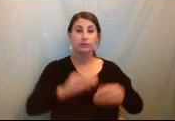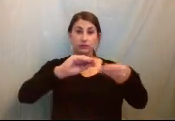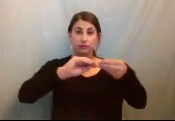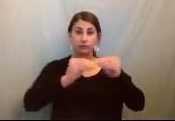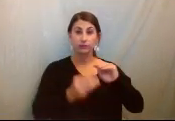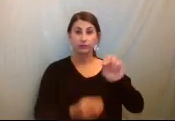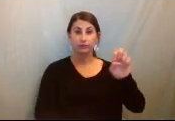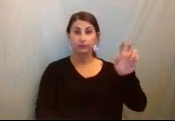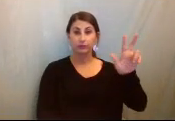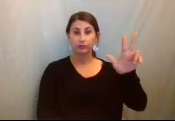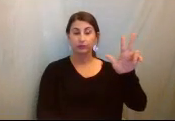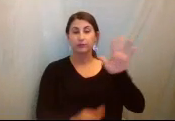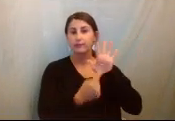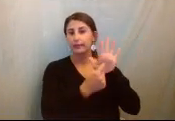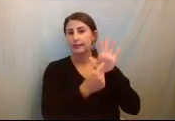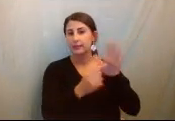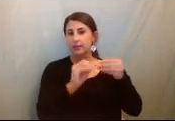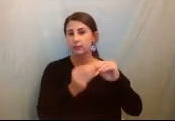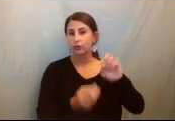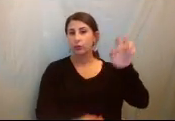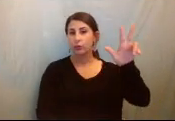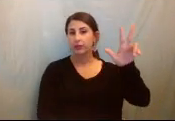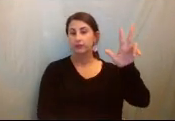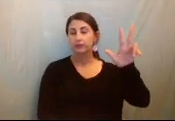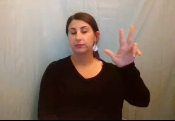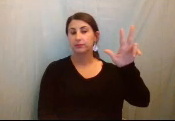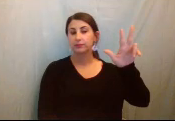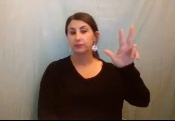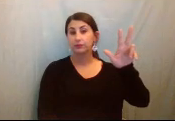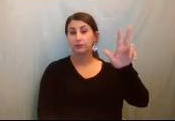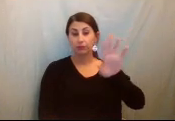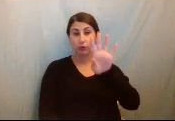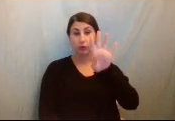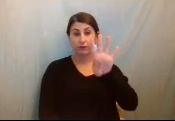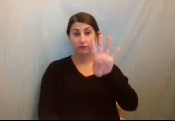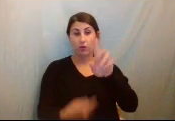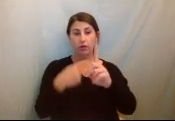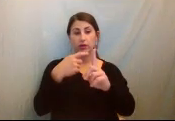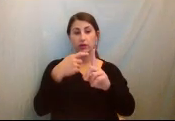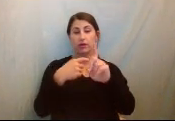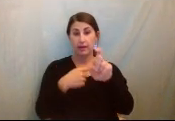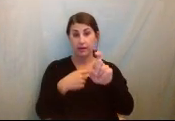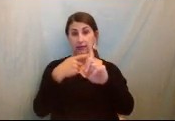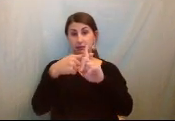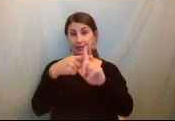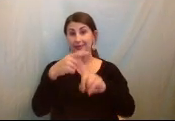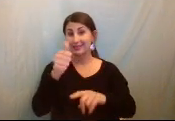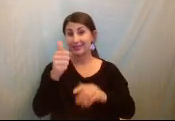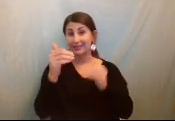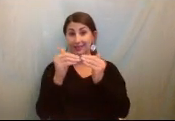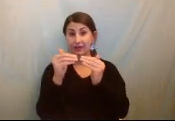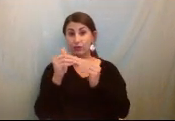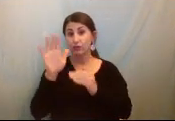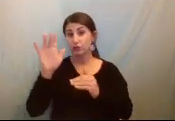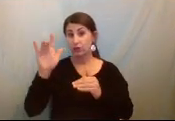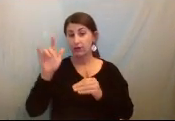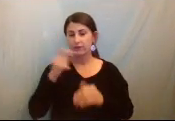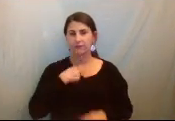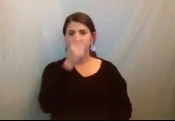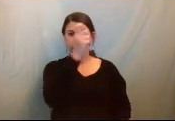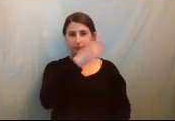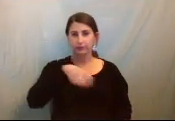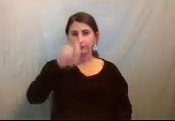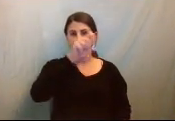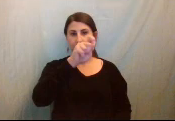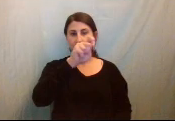All right, example 3. Okay, so I have 4x plus 10 equals 25. I'm